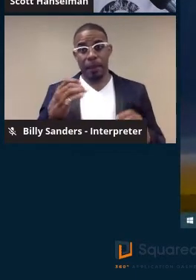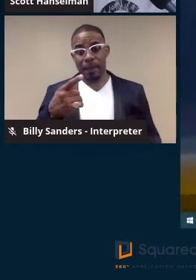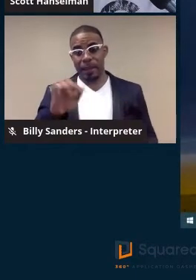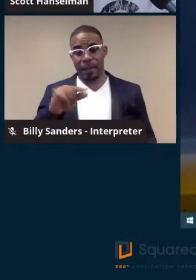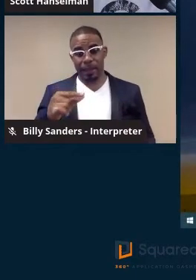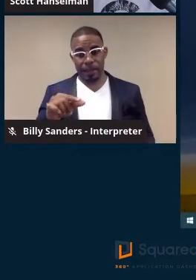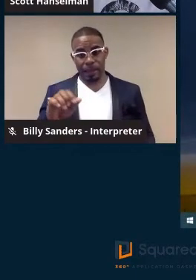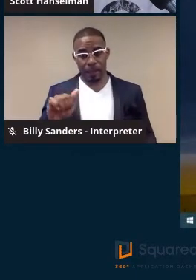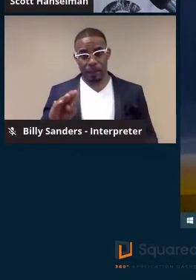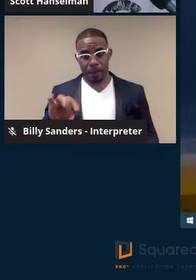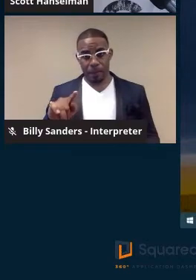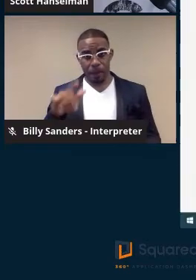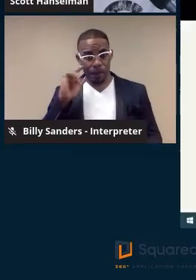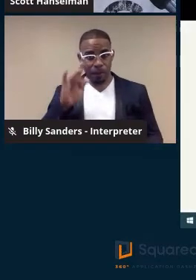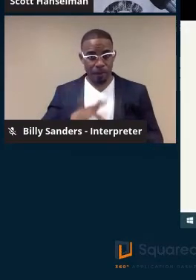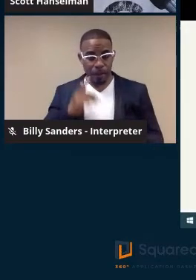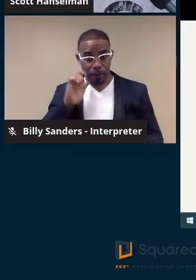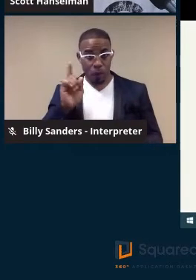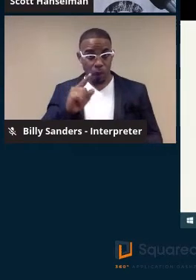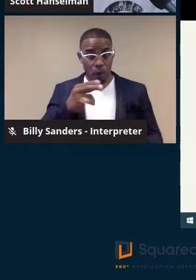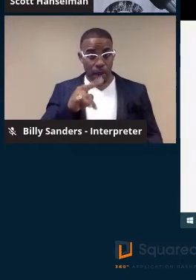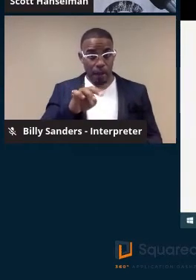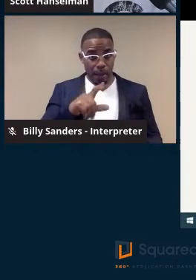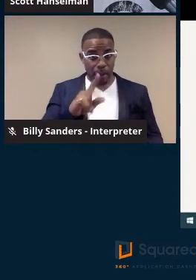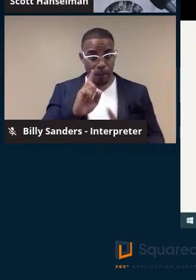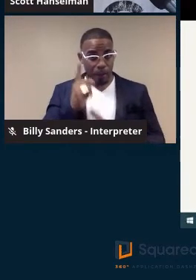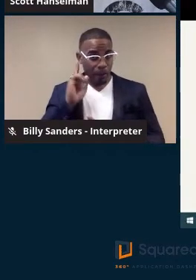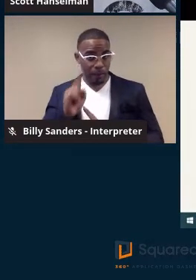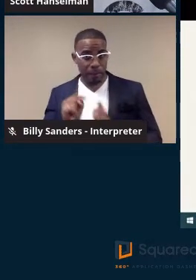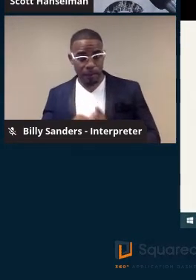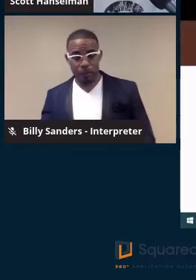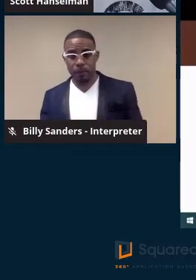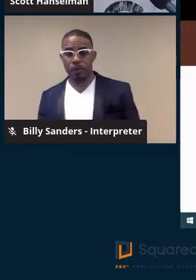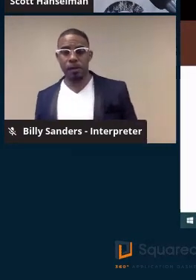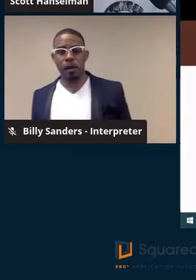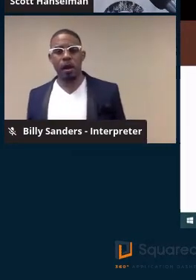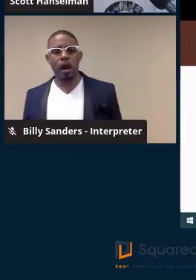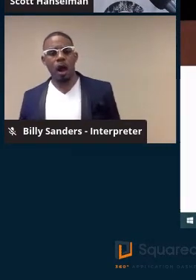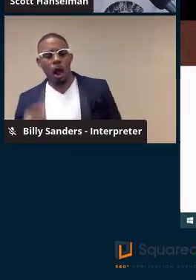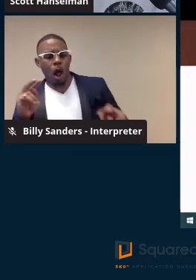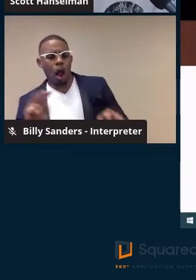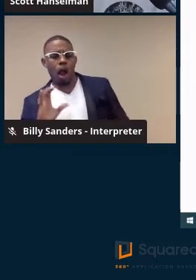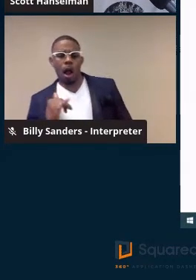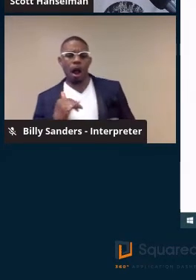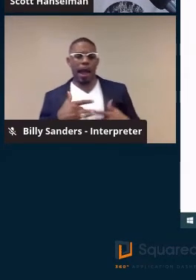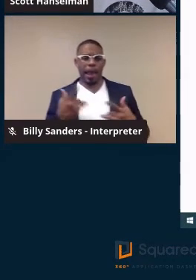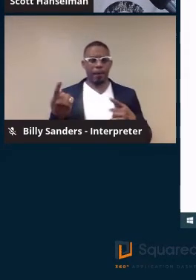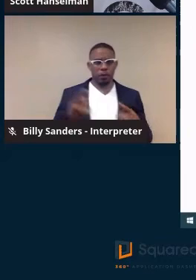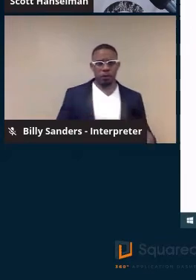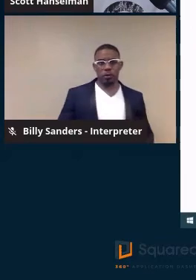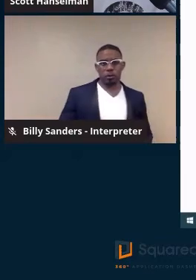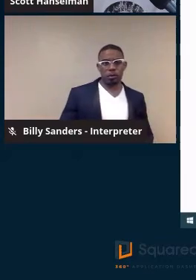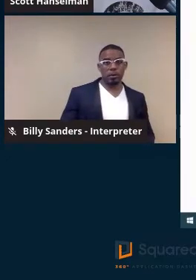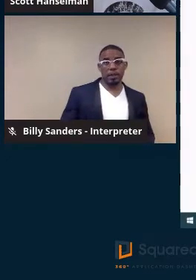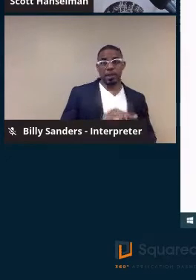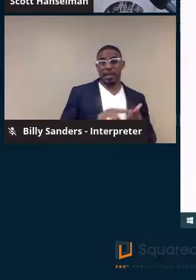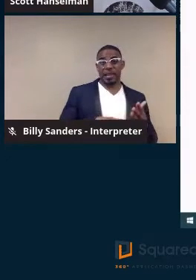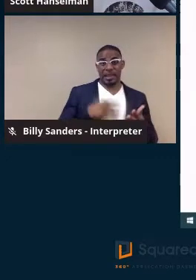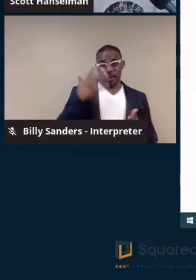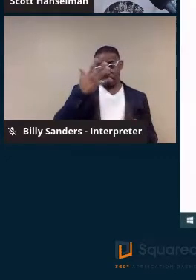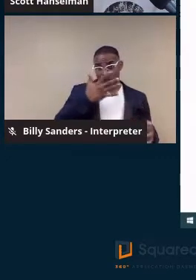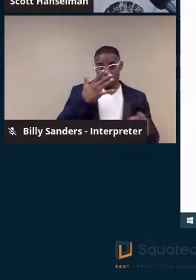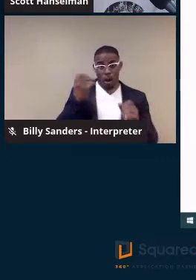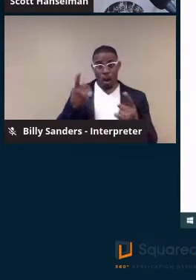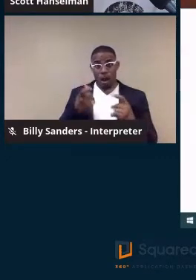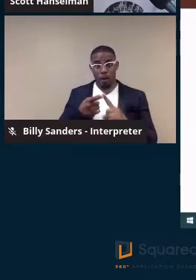of space. So if we go to Hansel Minutes, for example, and we look at our episodes, these faces all